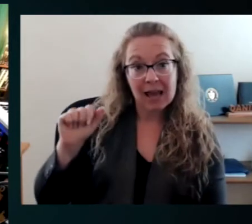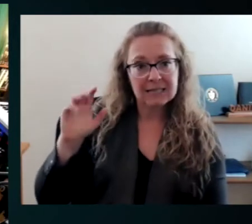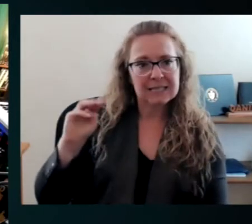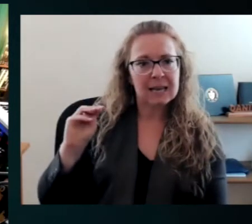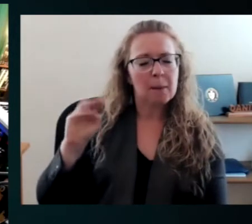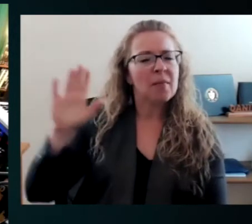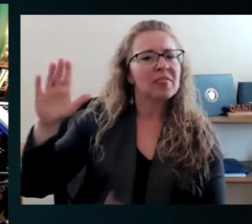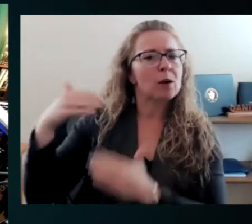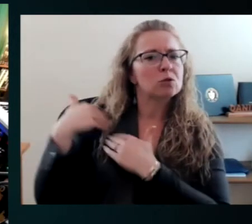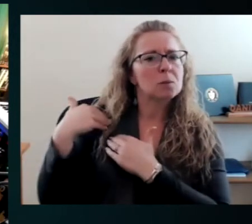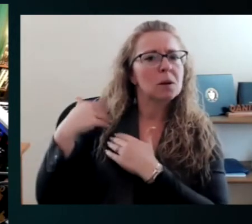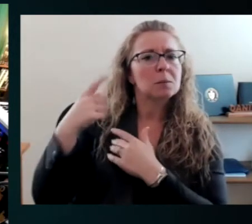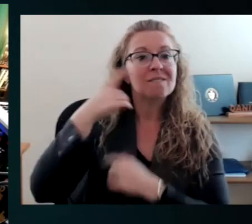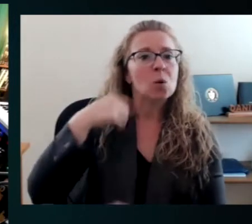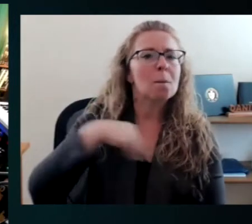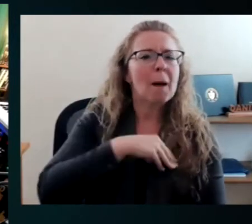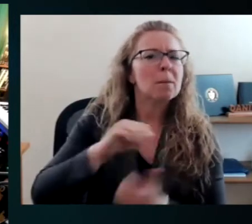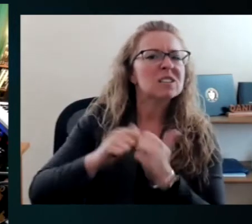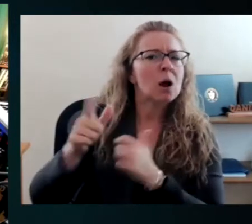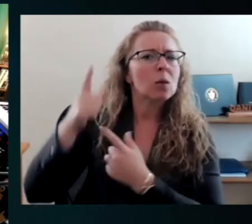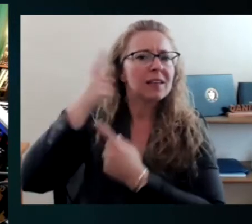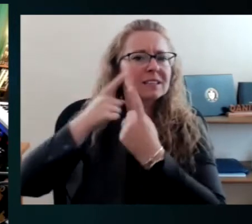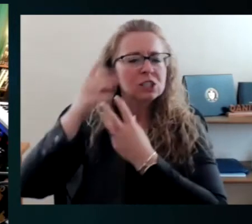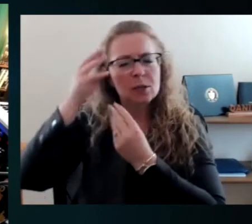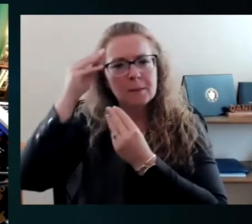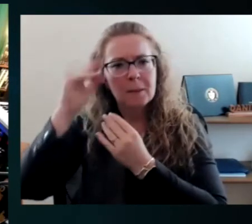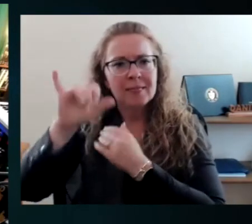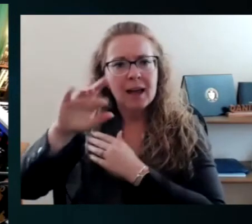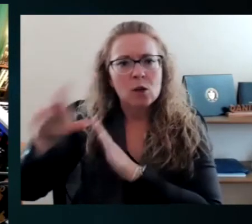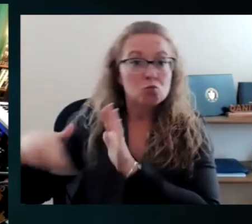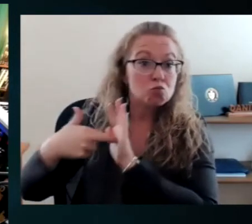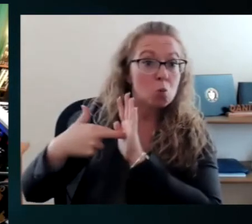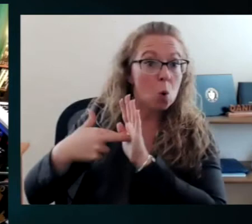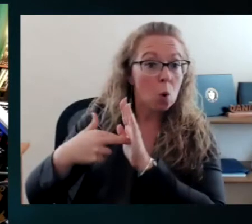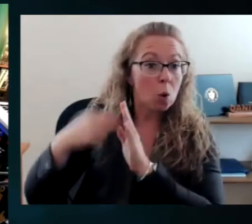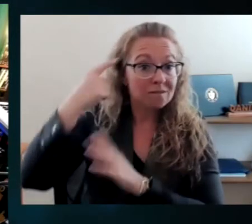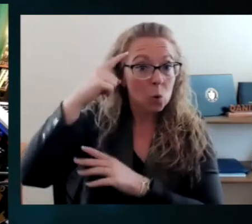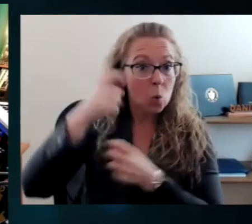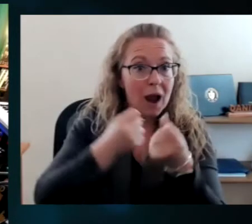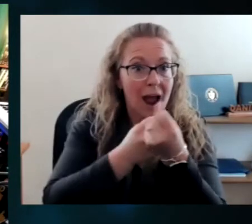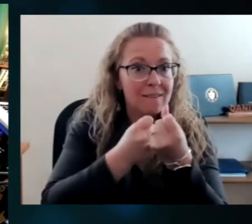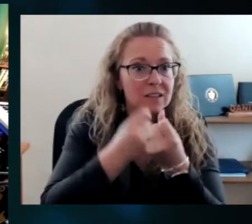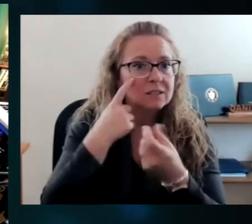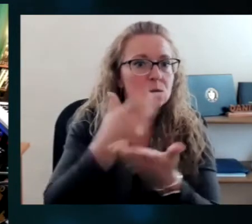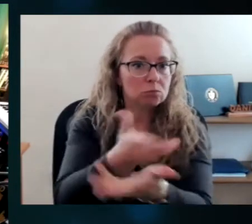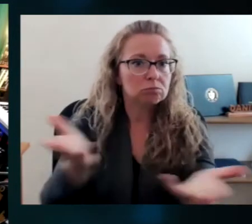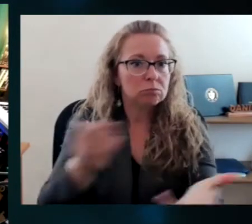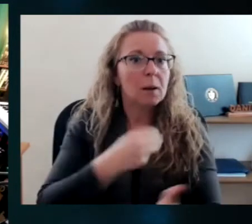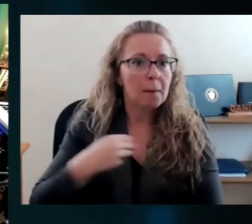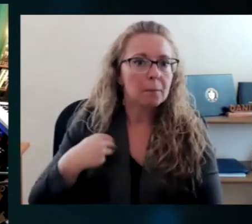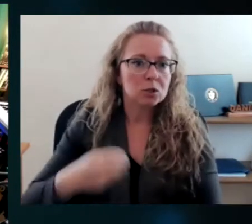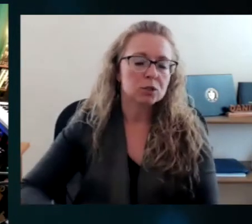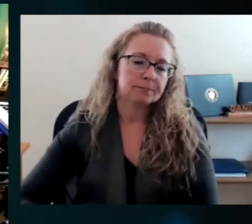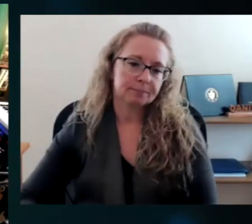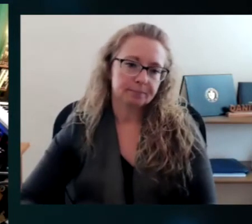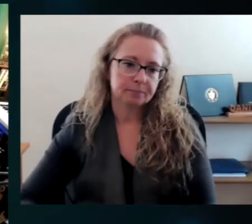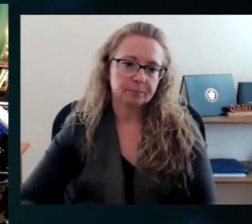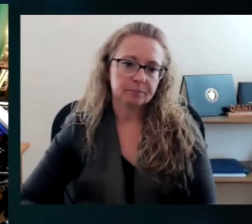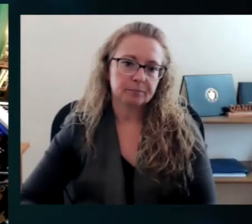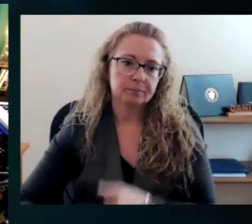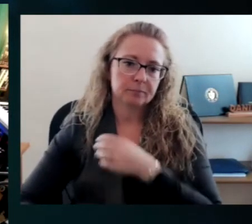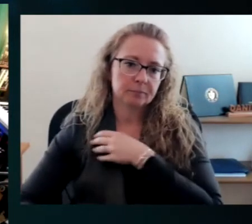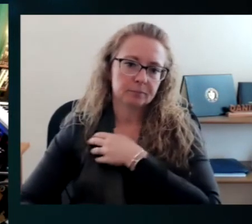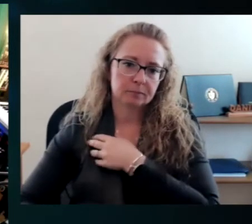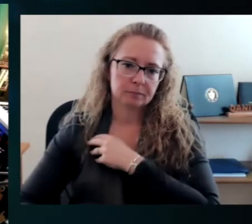to the membership, their role as advocates for our members occasionally, and sort of how